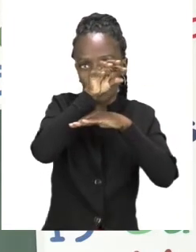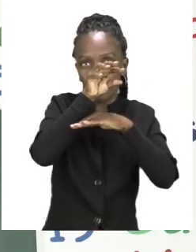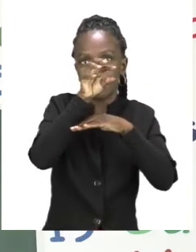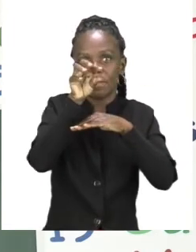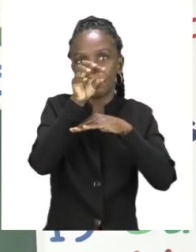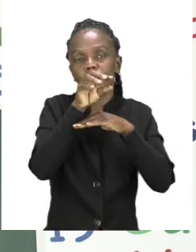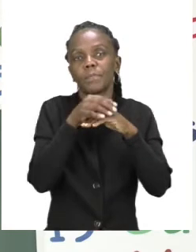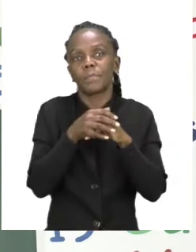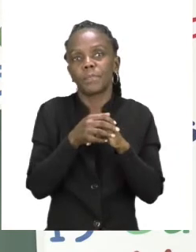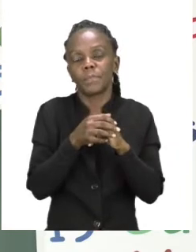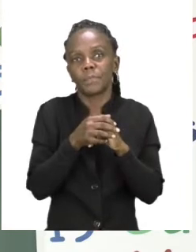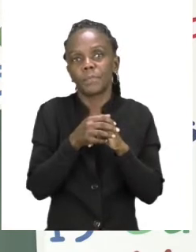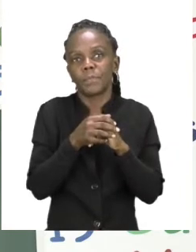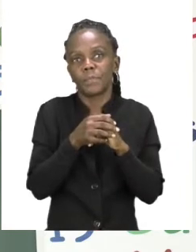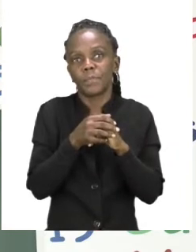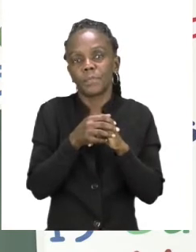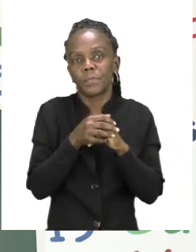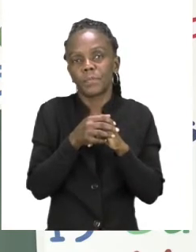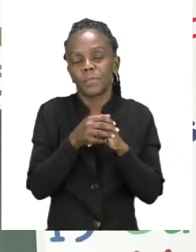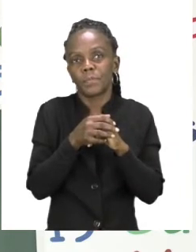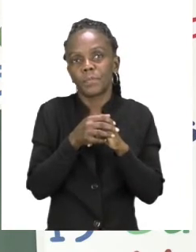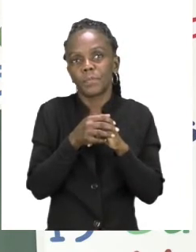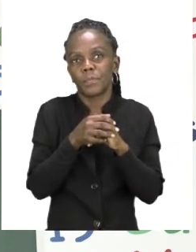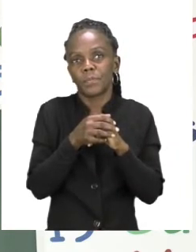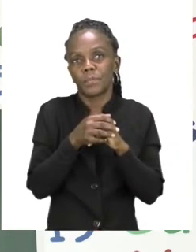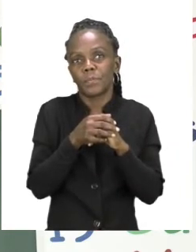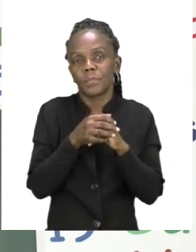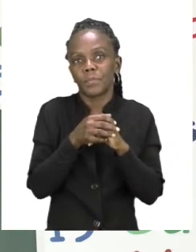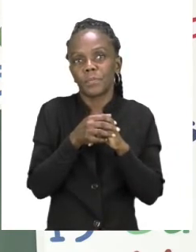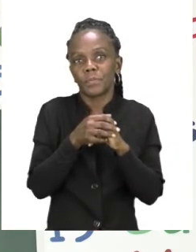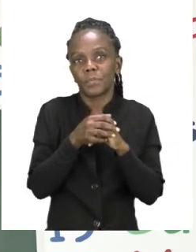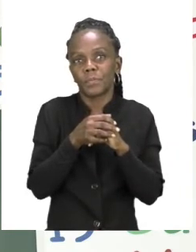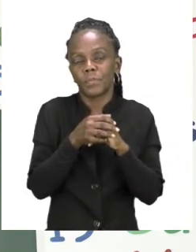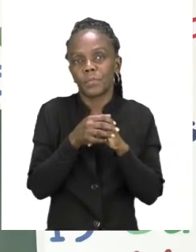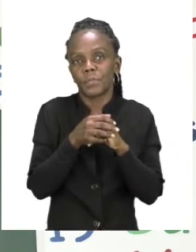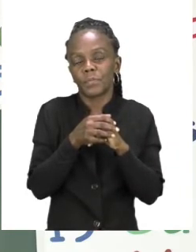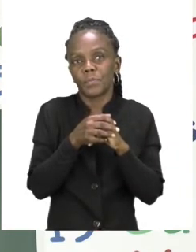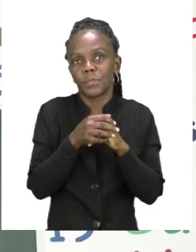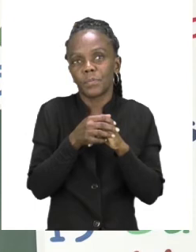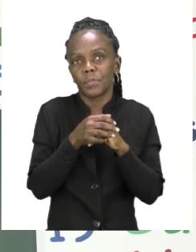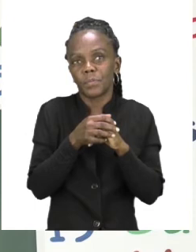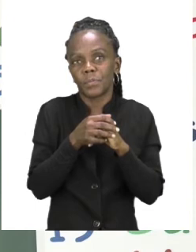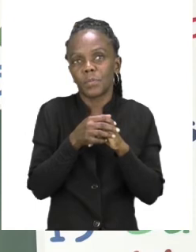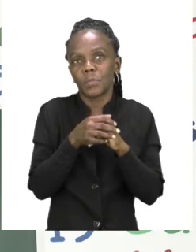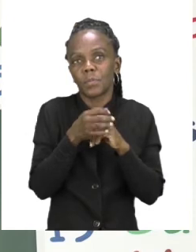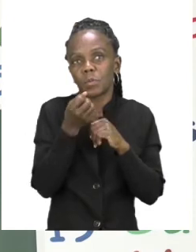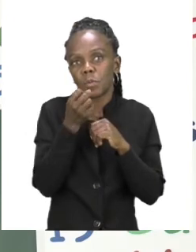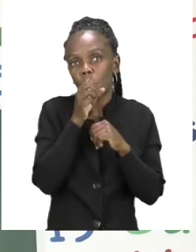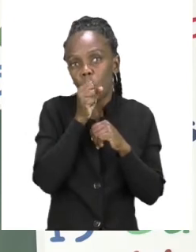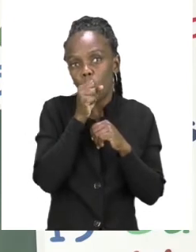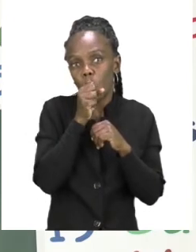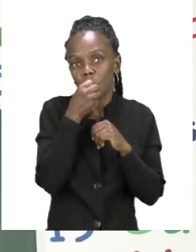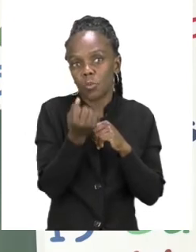I want you to figure it out when I put a ball. Remember, this is the orange ball and this is